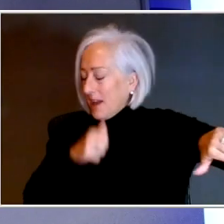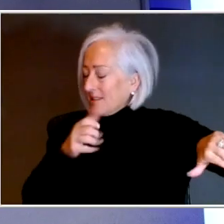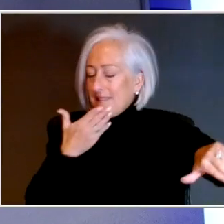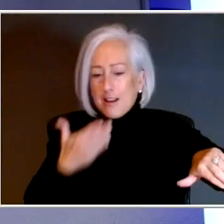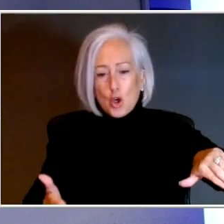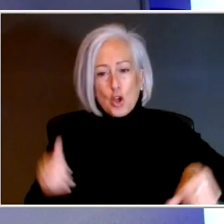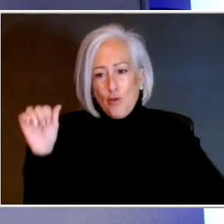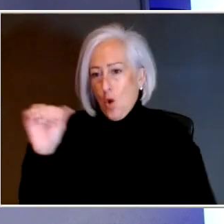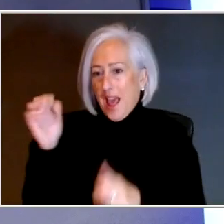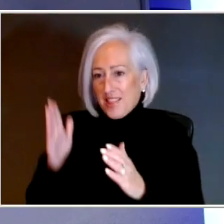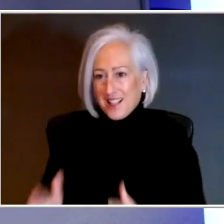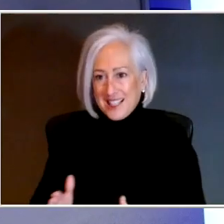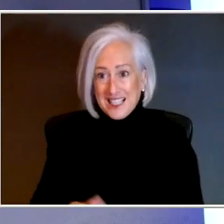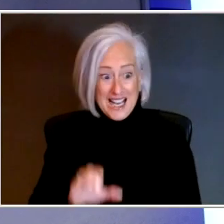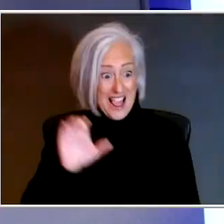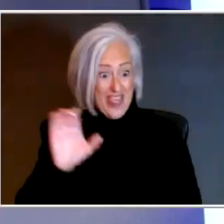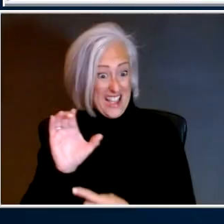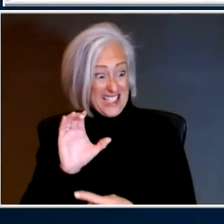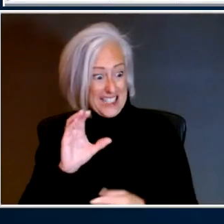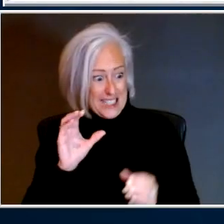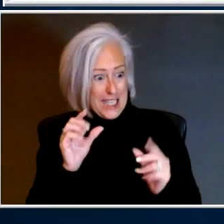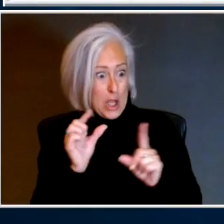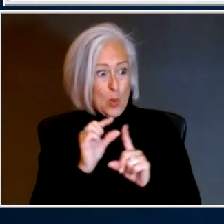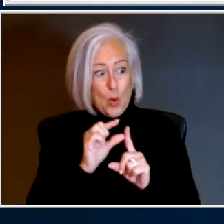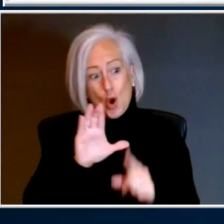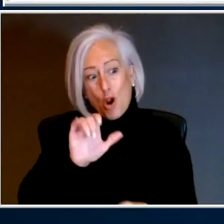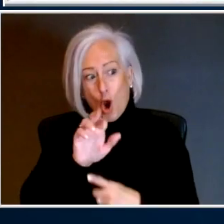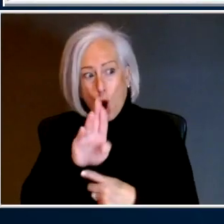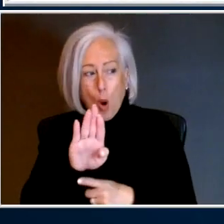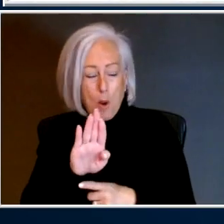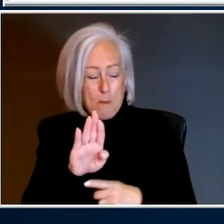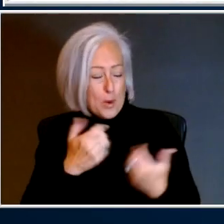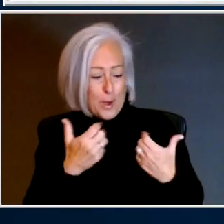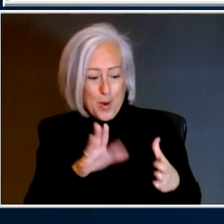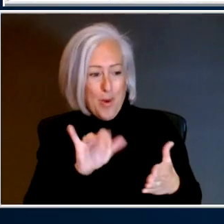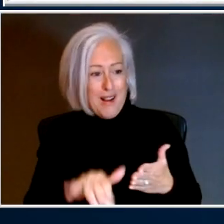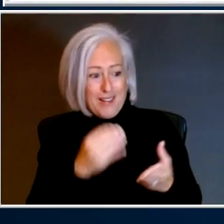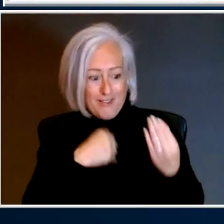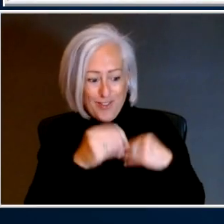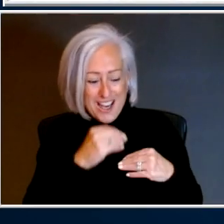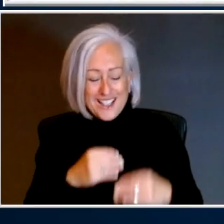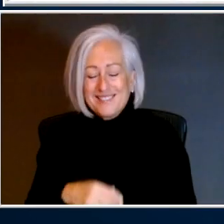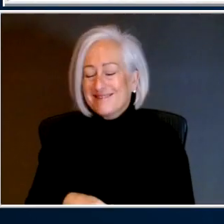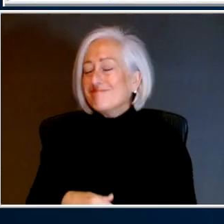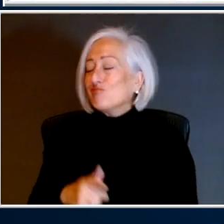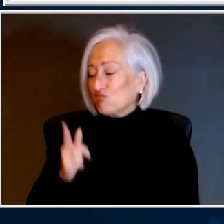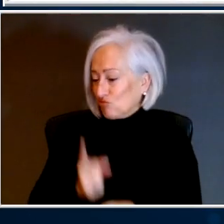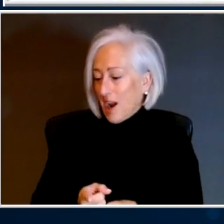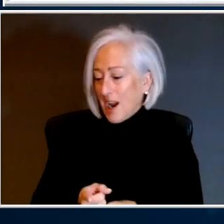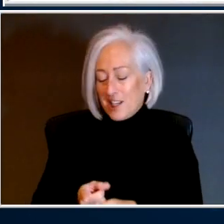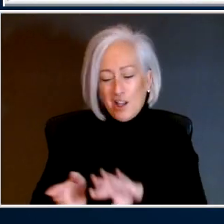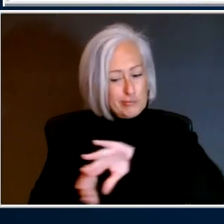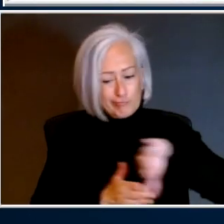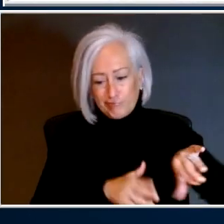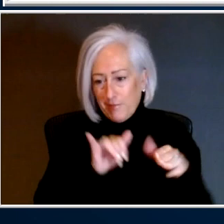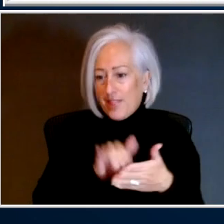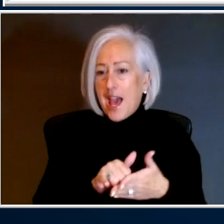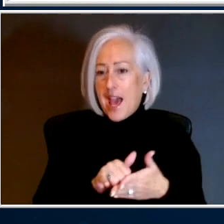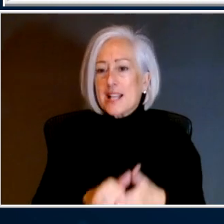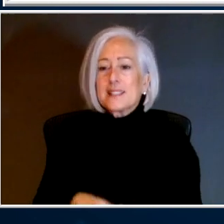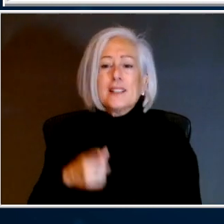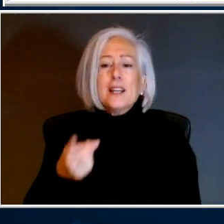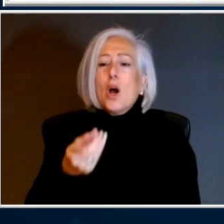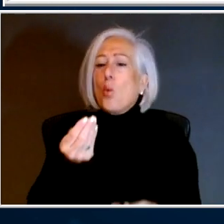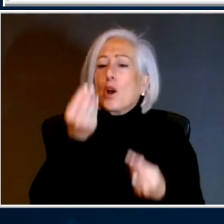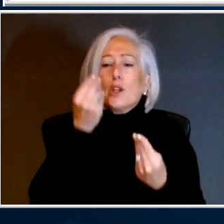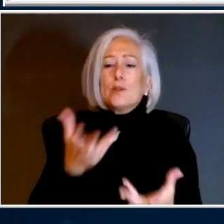So much needed. Let's bring in Sarah. This is your lane. What do you tell patients who are trying to balance what society is expecting